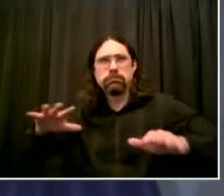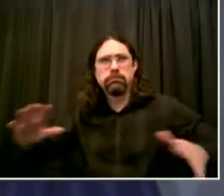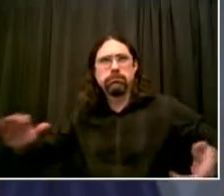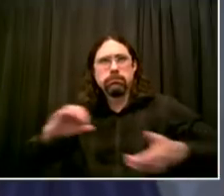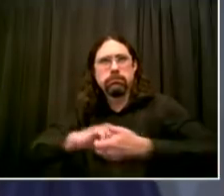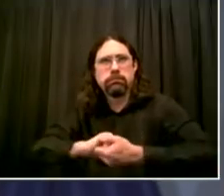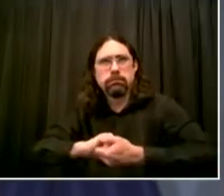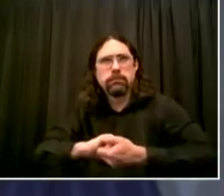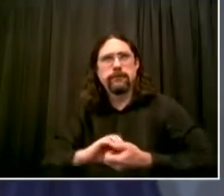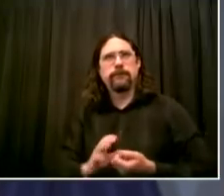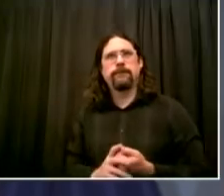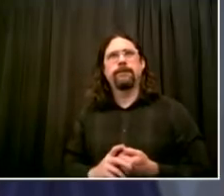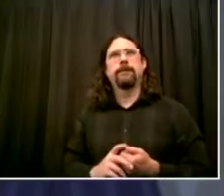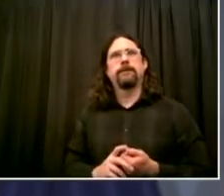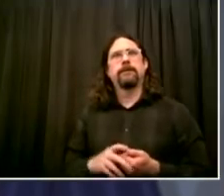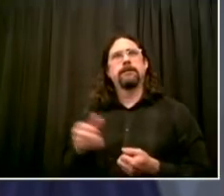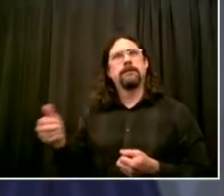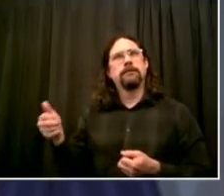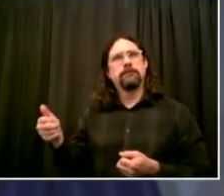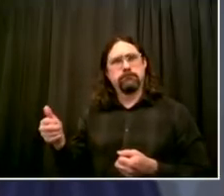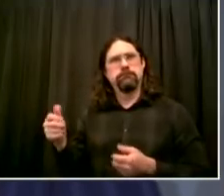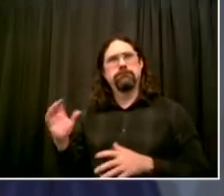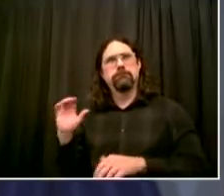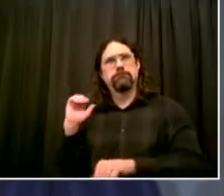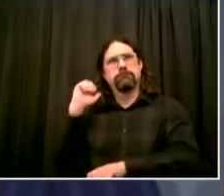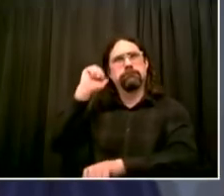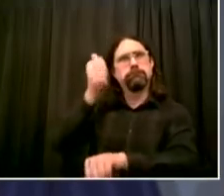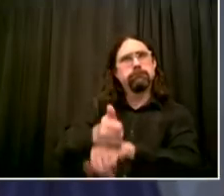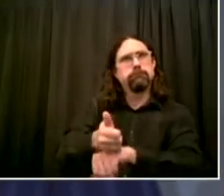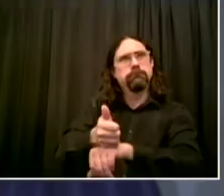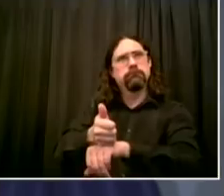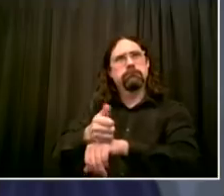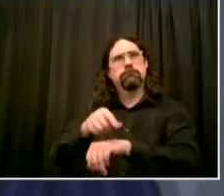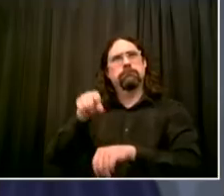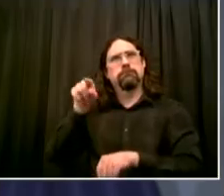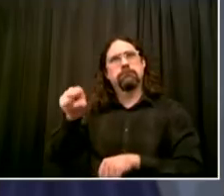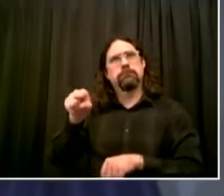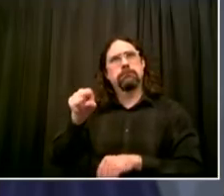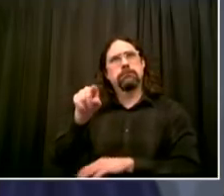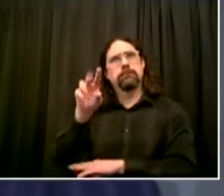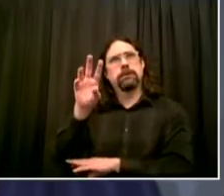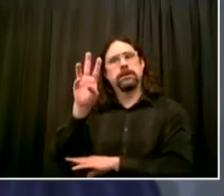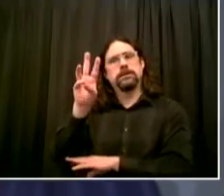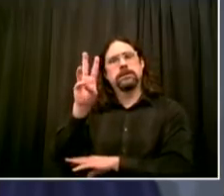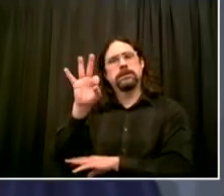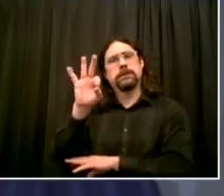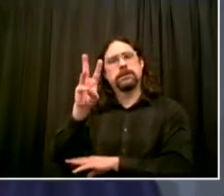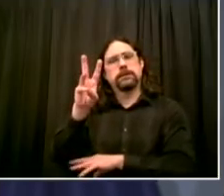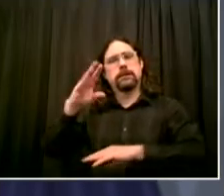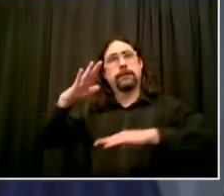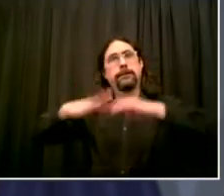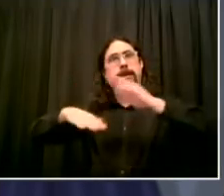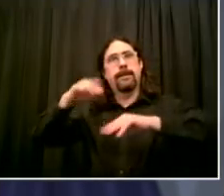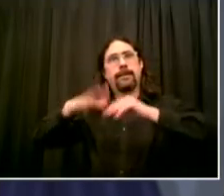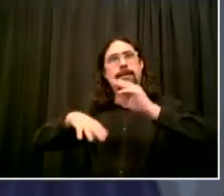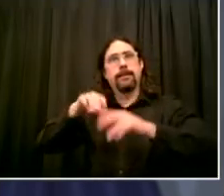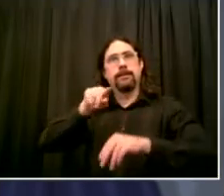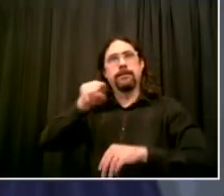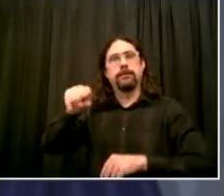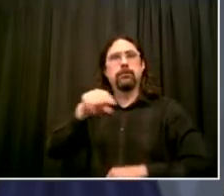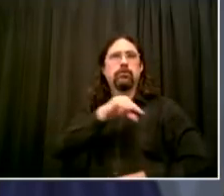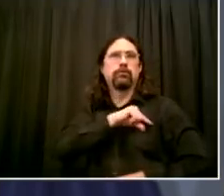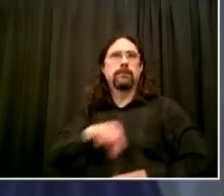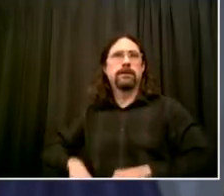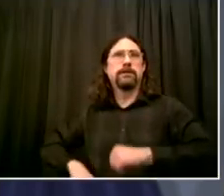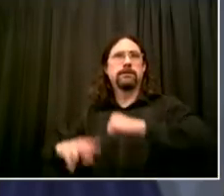Queensbridge. 696 Build Queensbridge transformed the Queensbridge houses. I don't think that is the